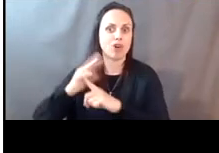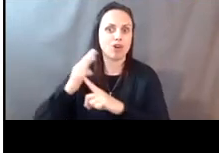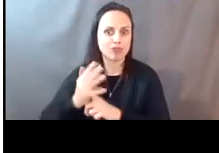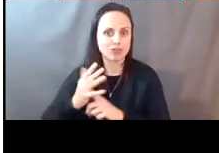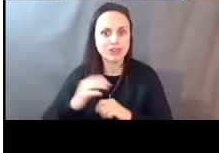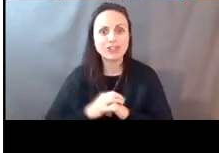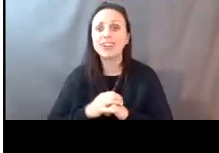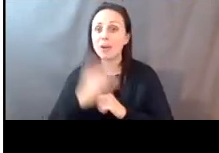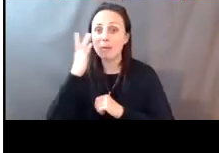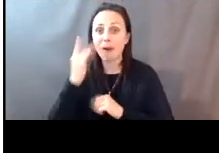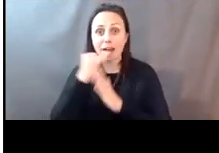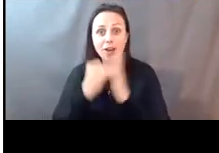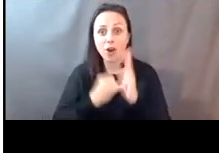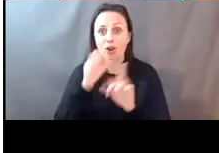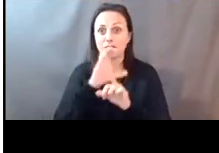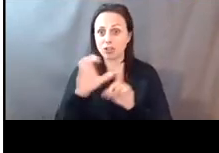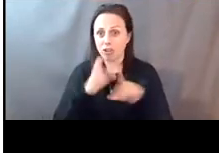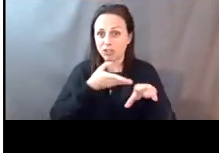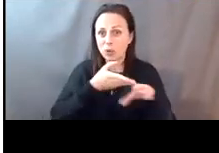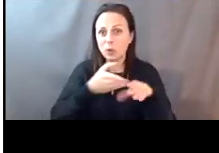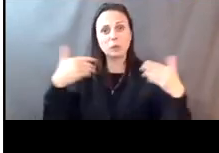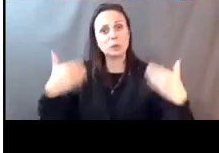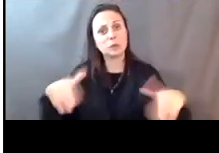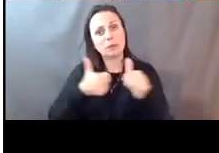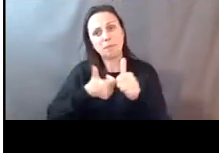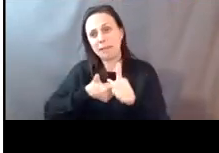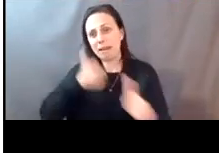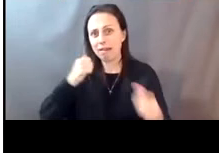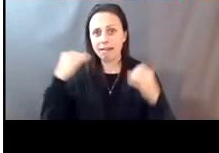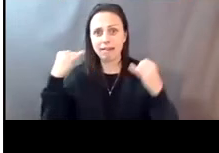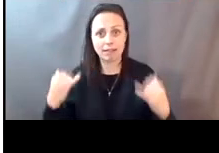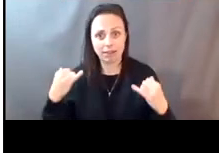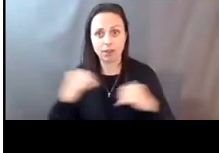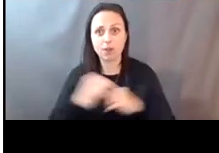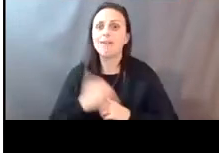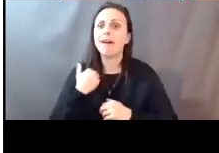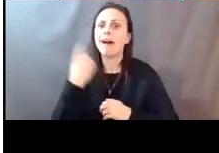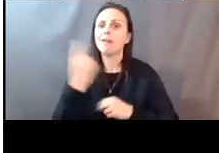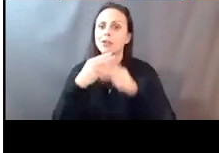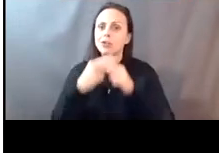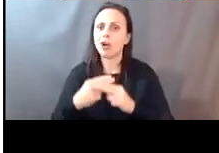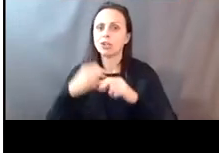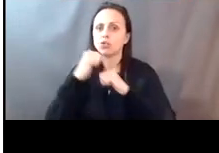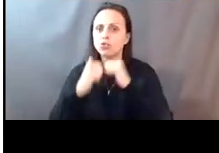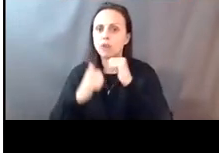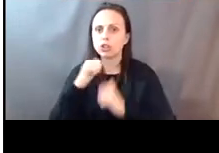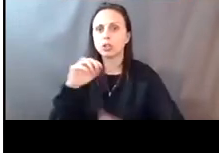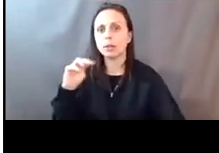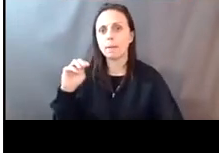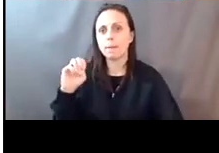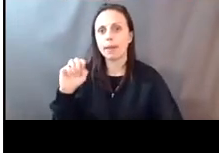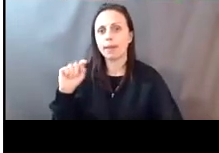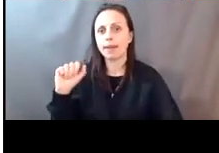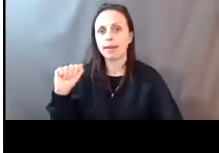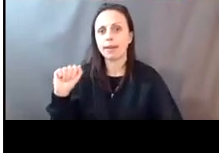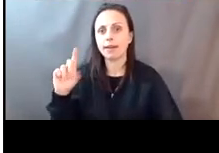mostly because the arts and culture sector is so behind, is something called structured metadata, which